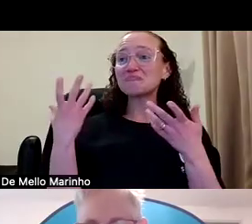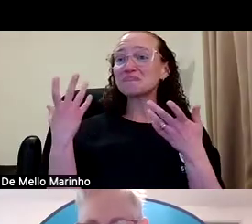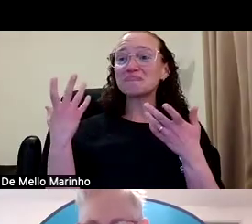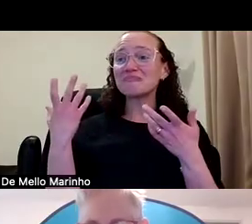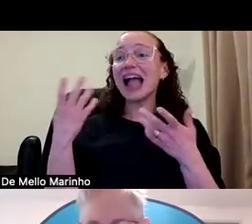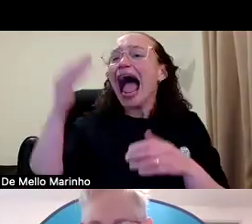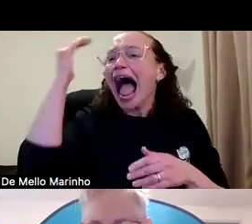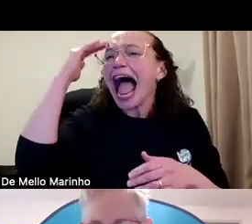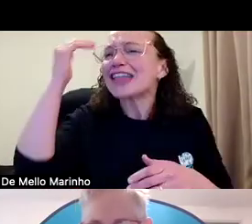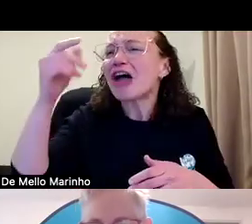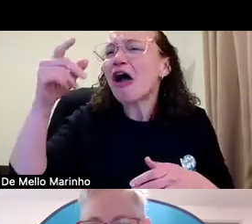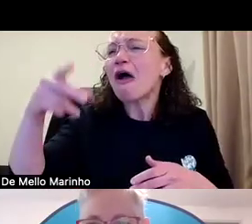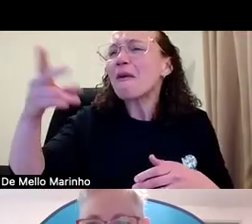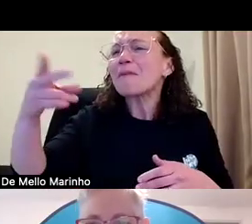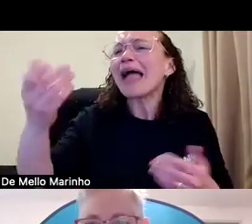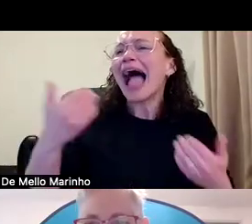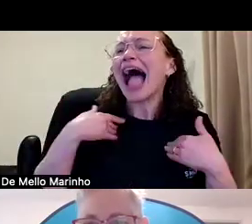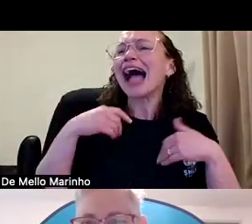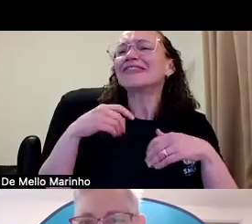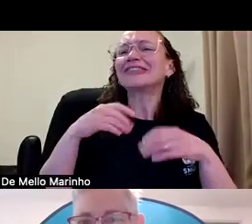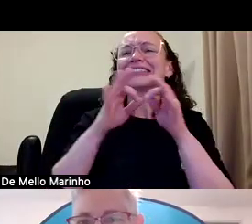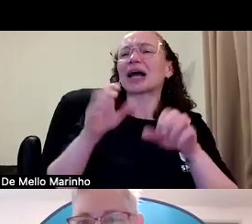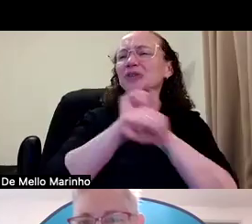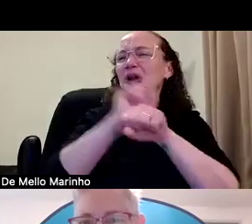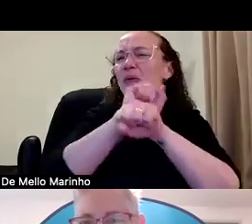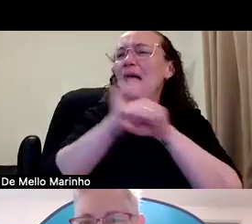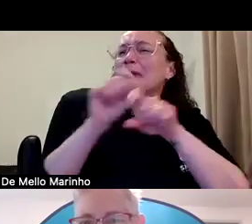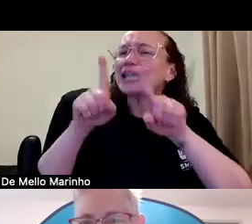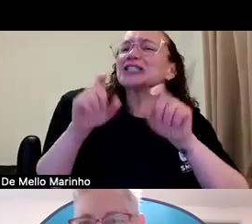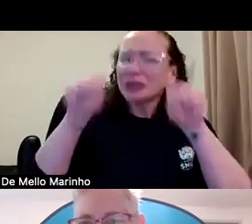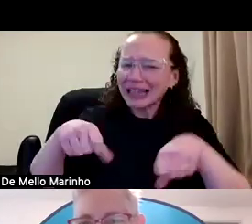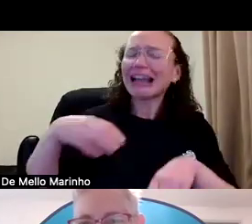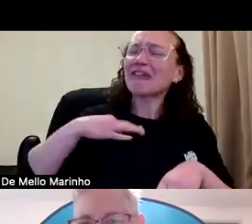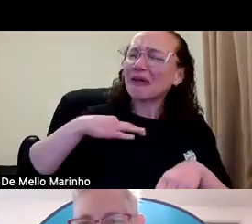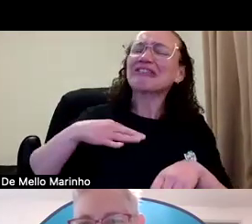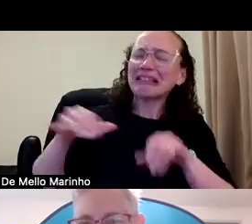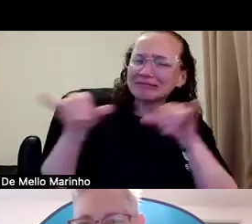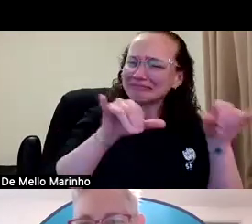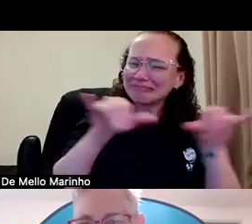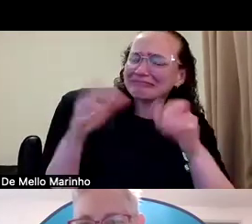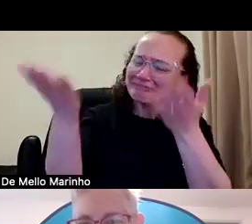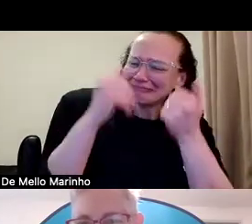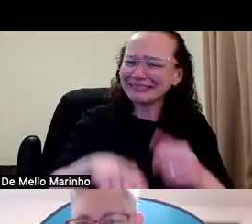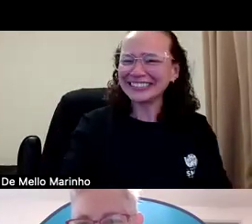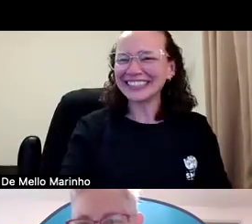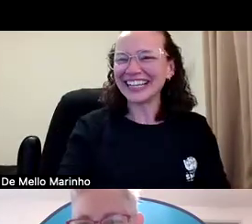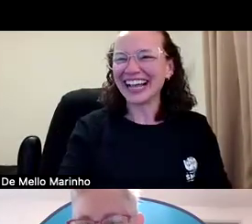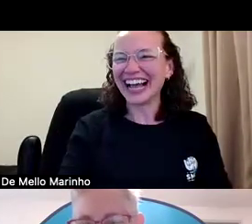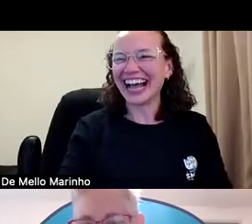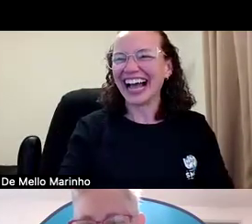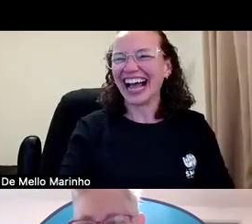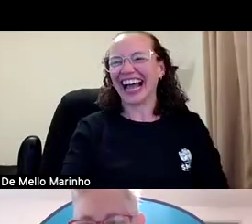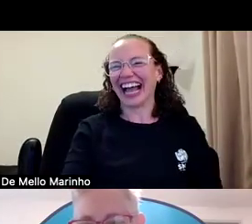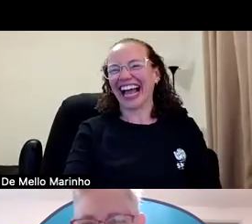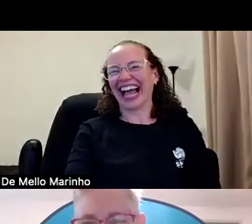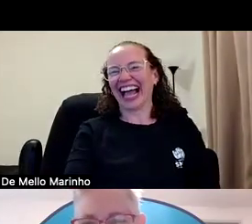No volunteers. No one. I know, I know. I know some of you have the interpreters are working, but you can go and volunteer. Come